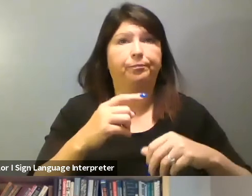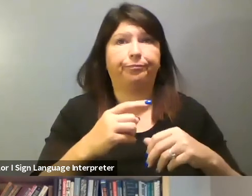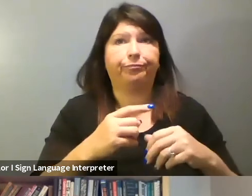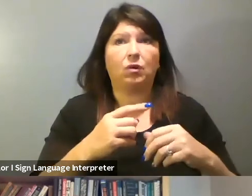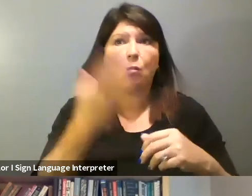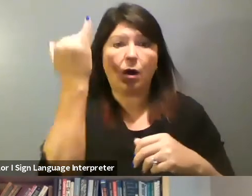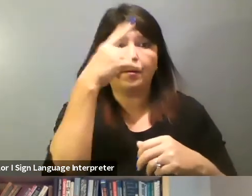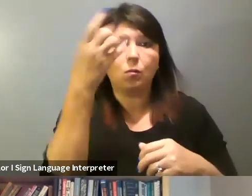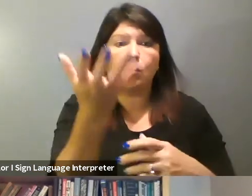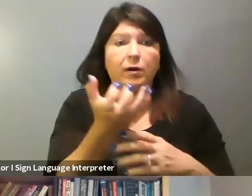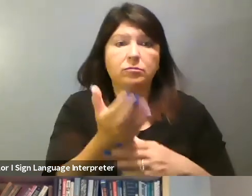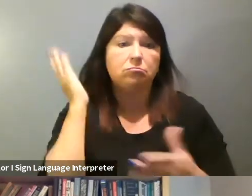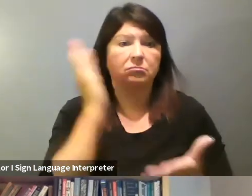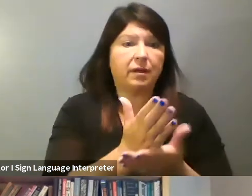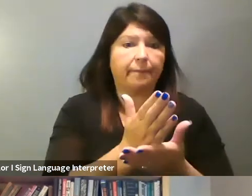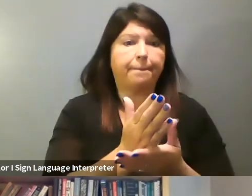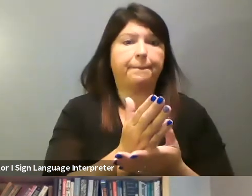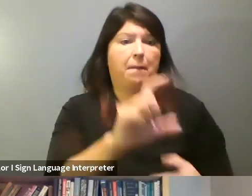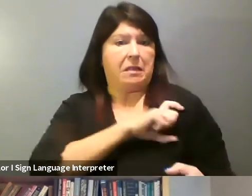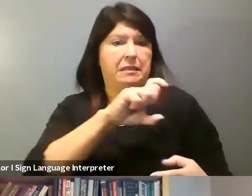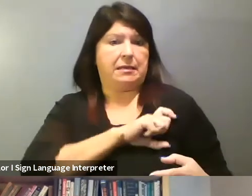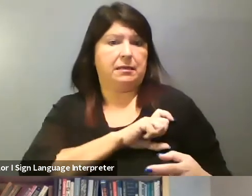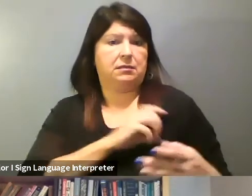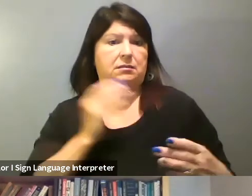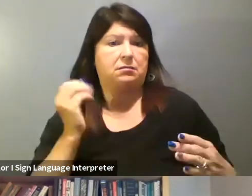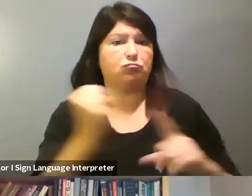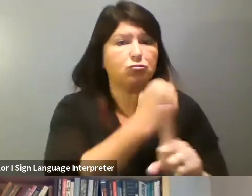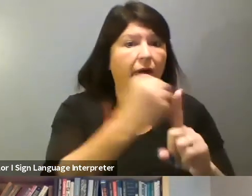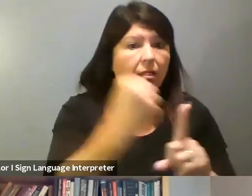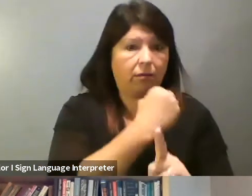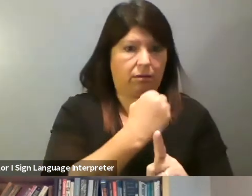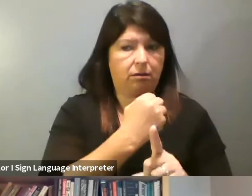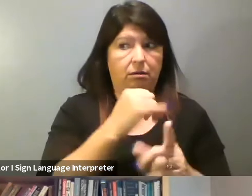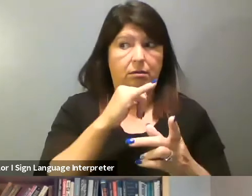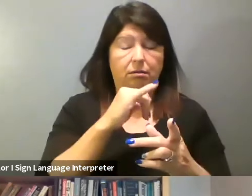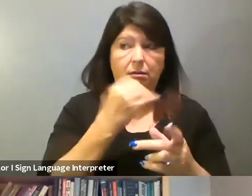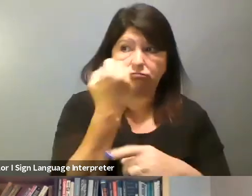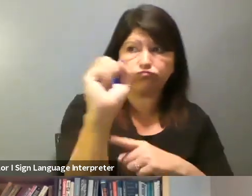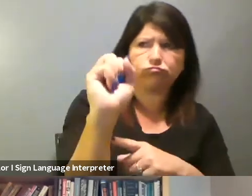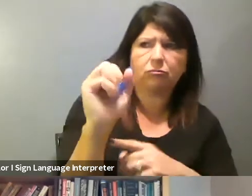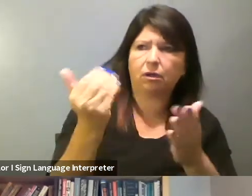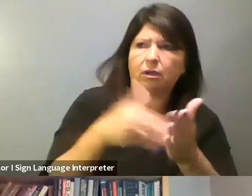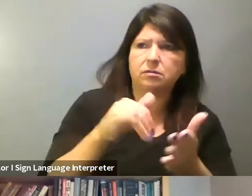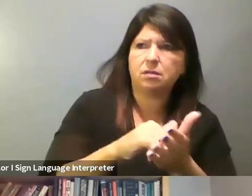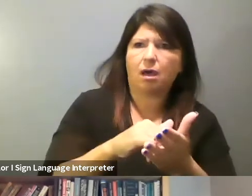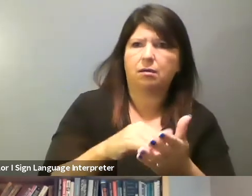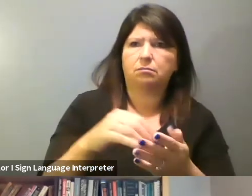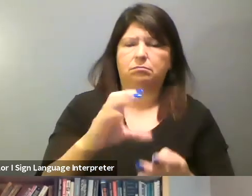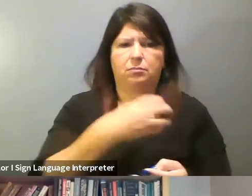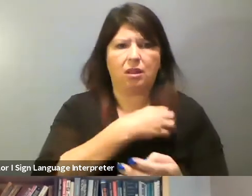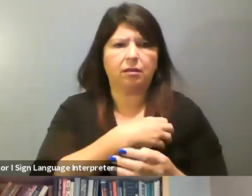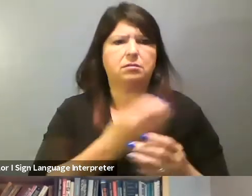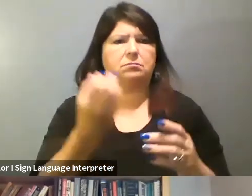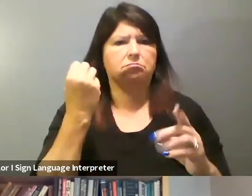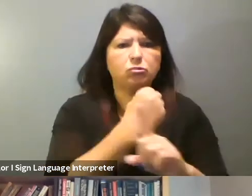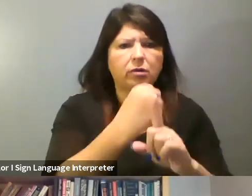up to police brutality as it existed at that time. And we found that